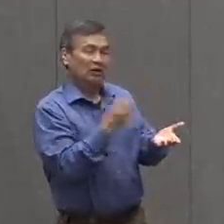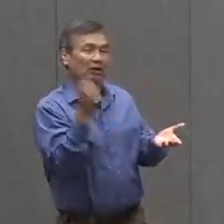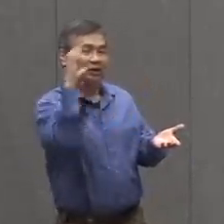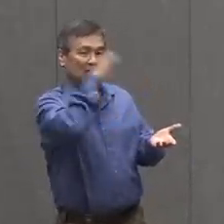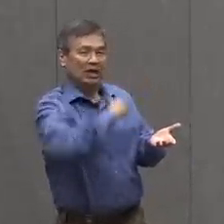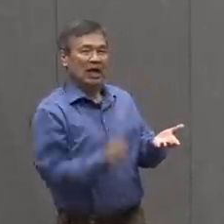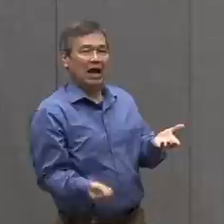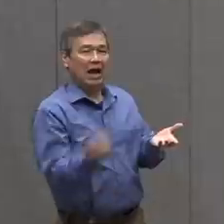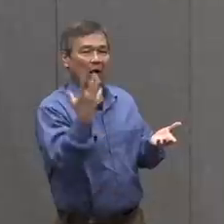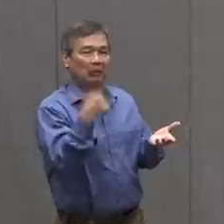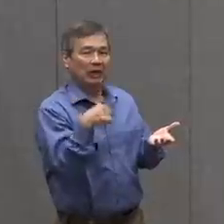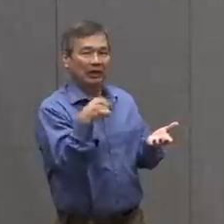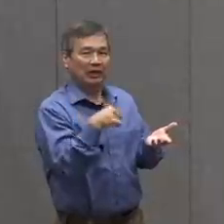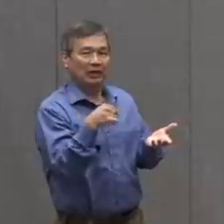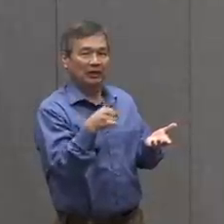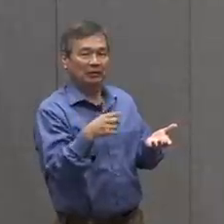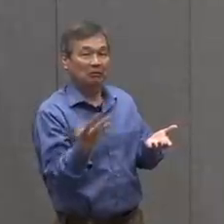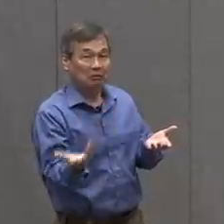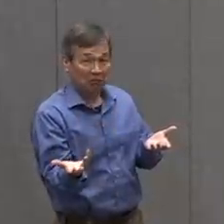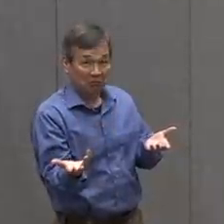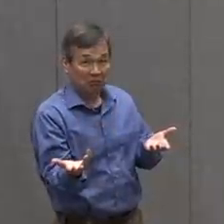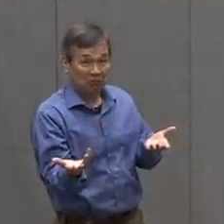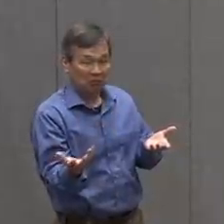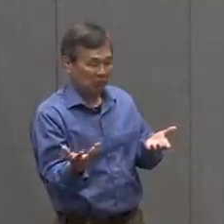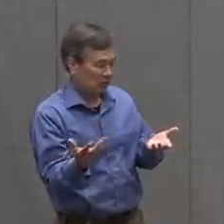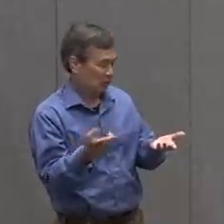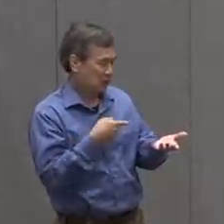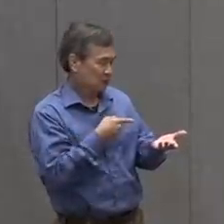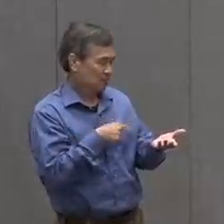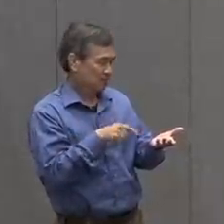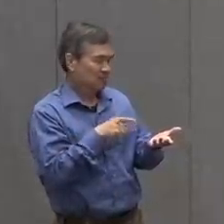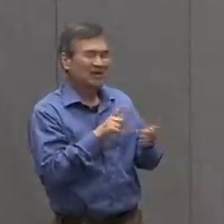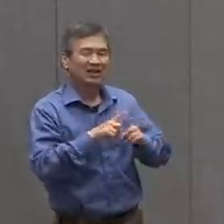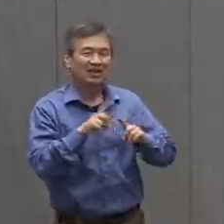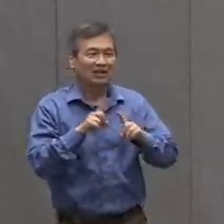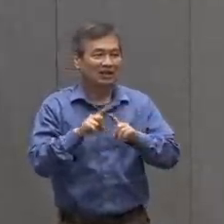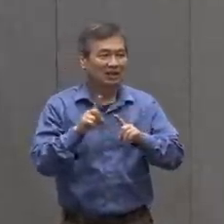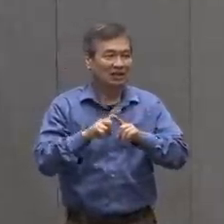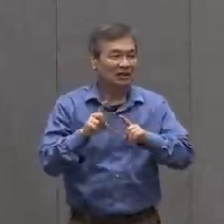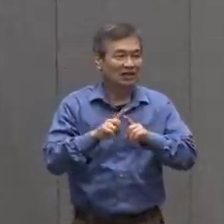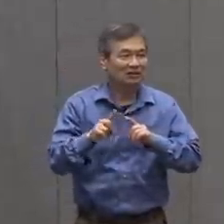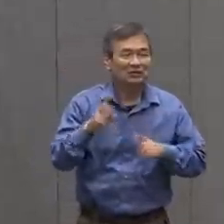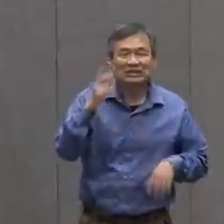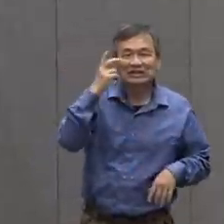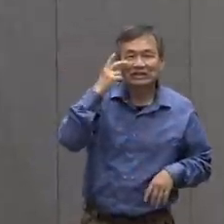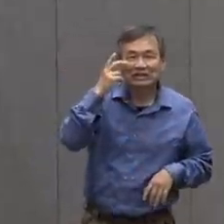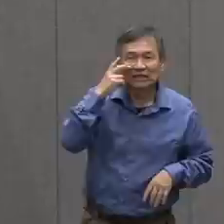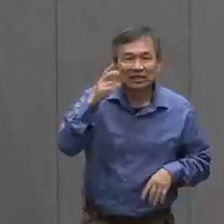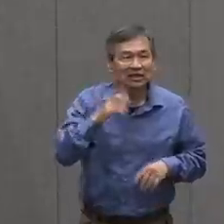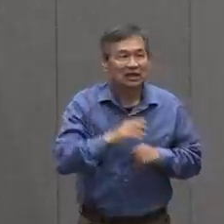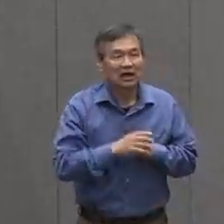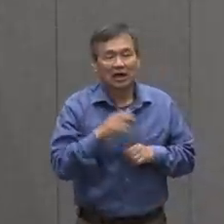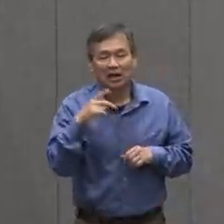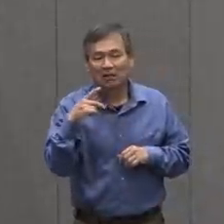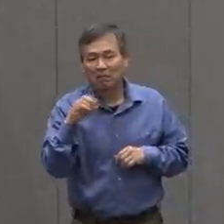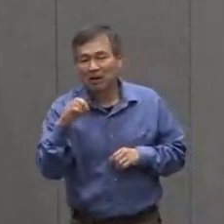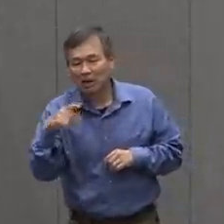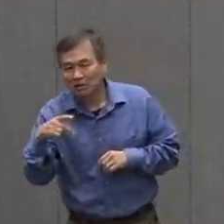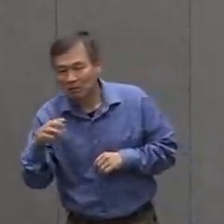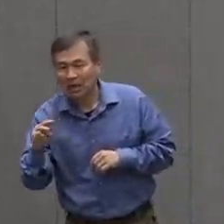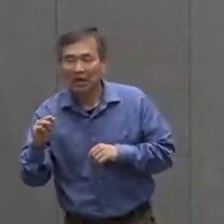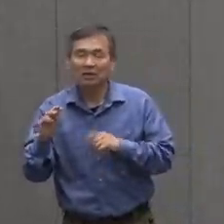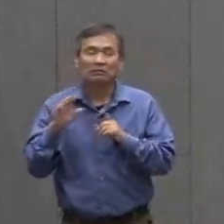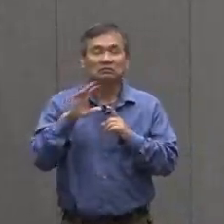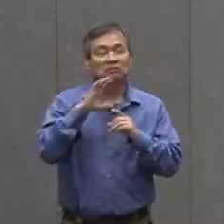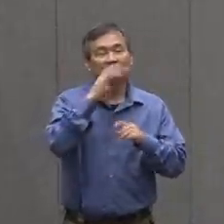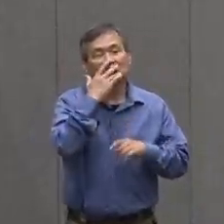I want you to guess how many items are in here. And these are different shapes of pom-poms and different colors,